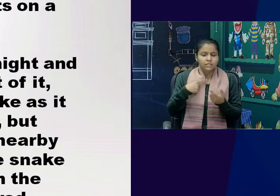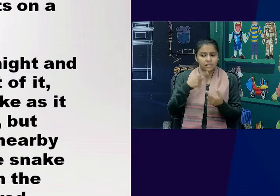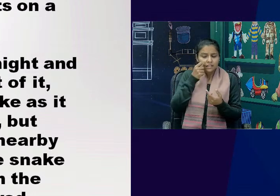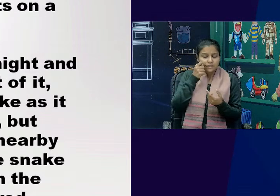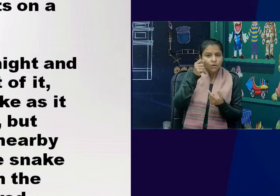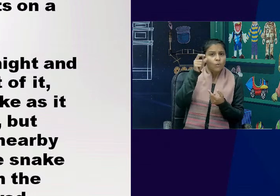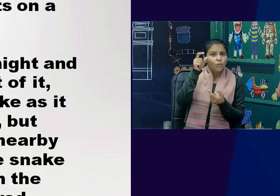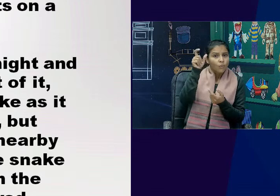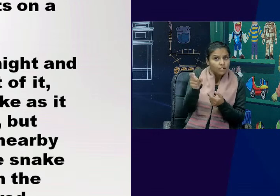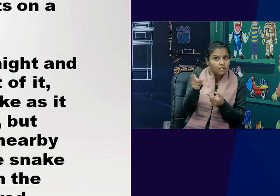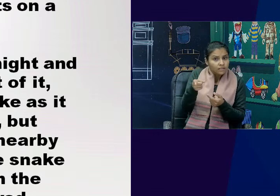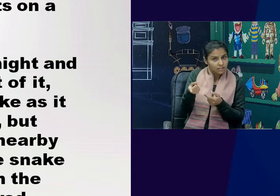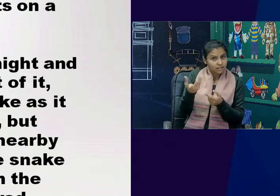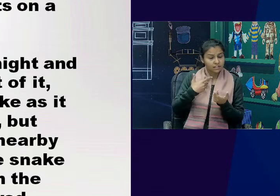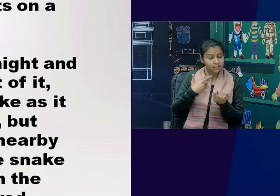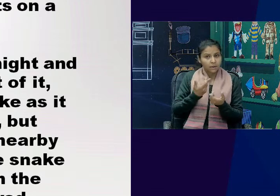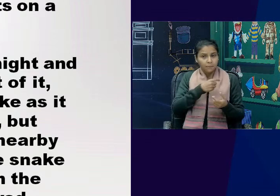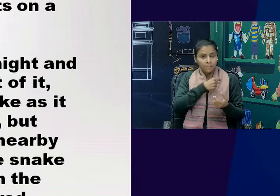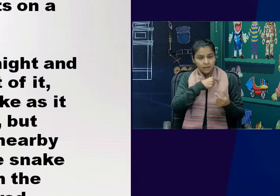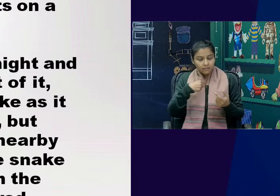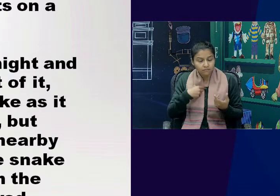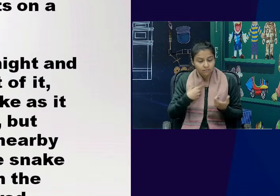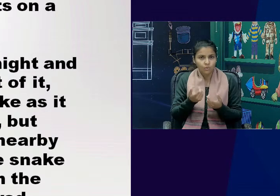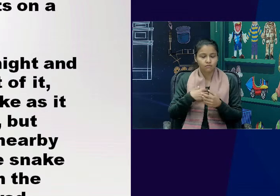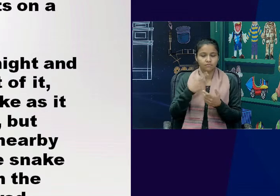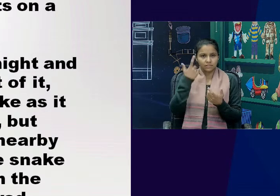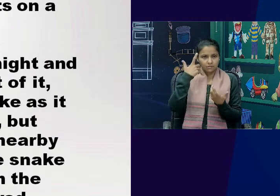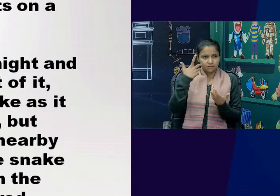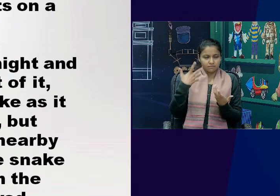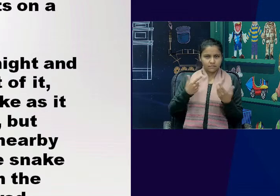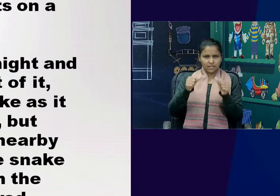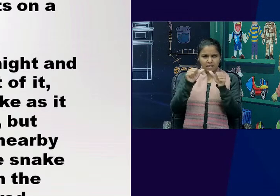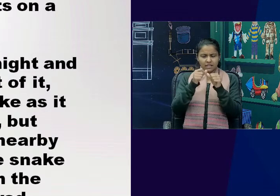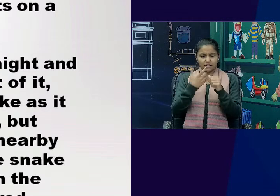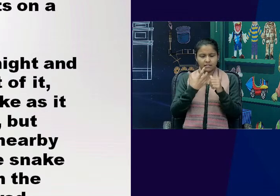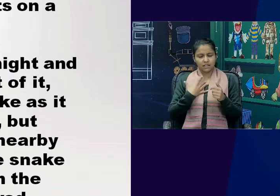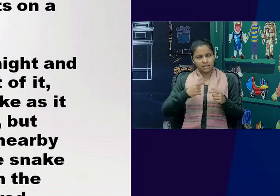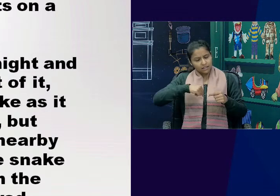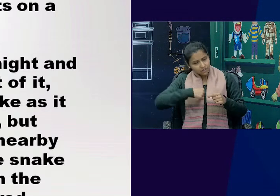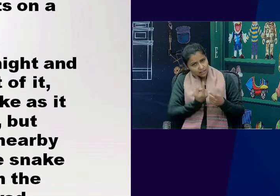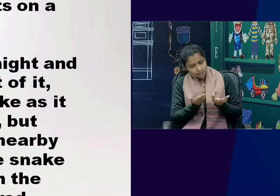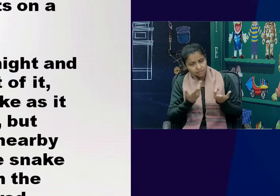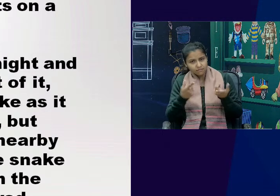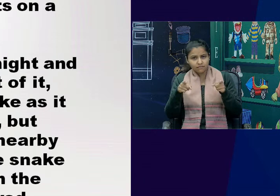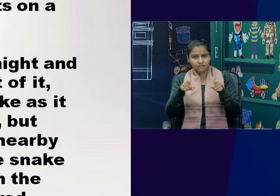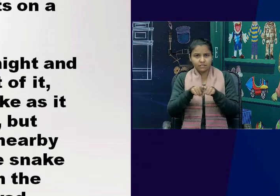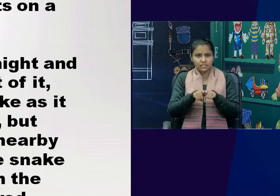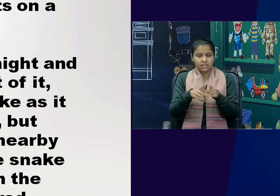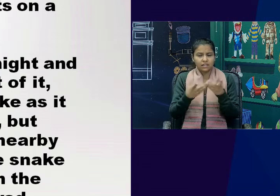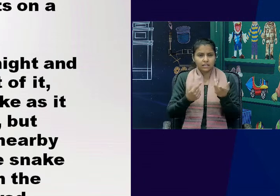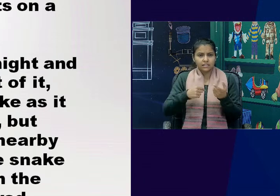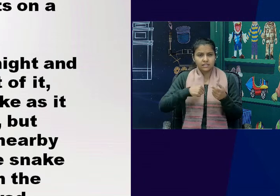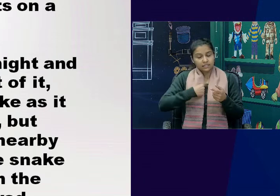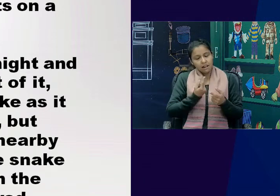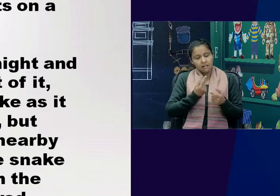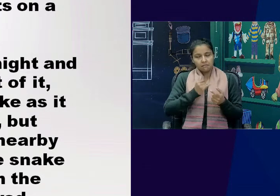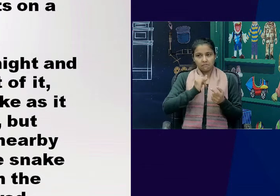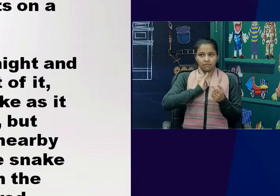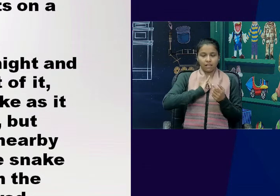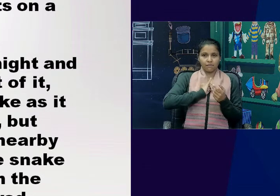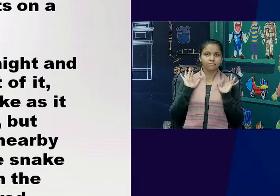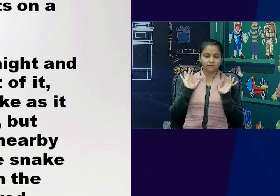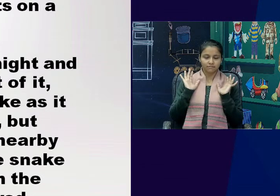was here, he has just become a doctor, he became a little arrogant. He was very he became a little selfish, that yes,